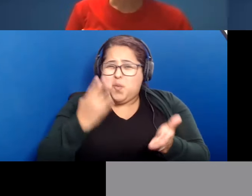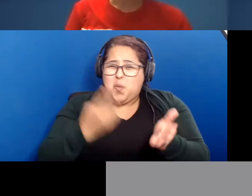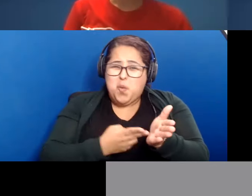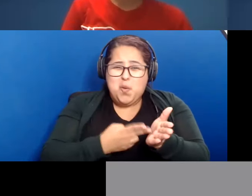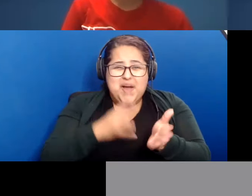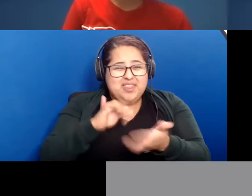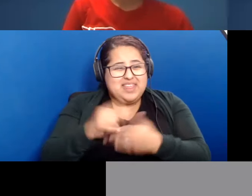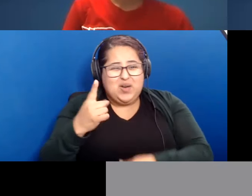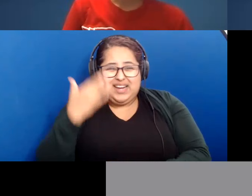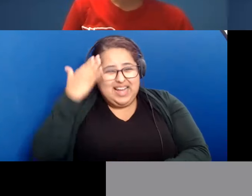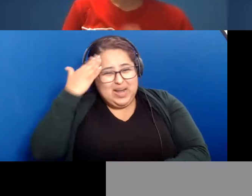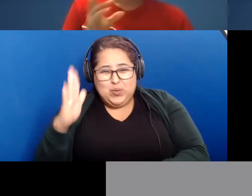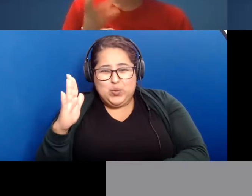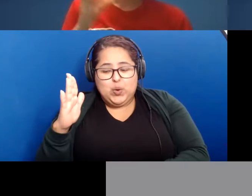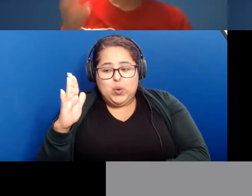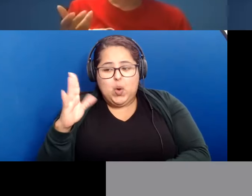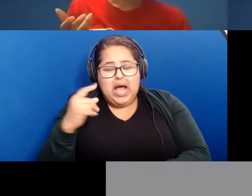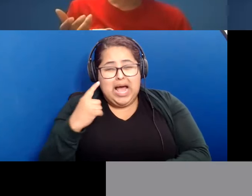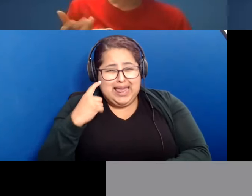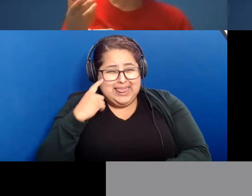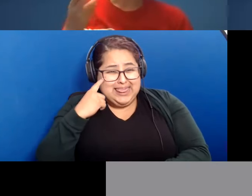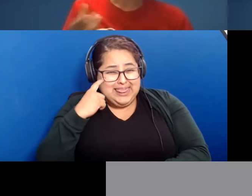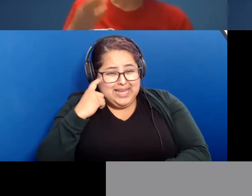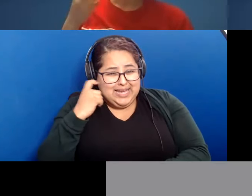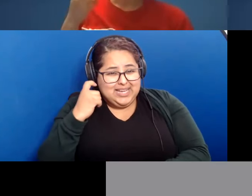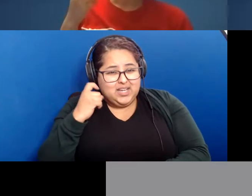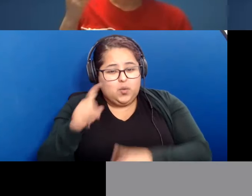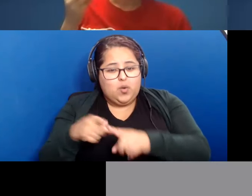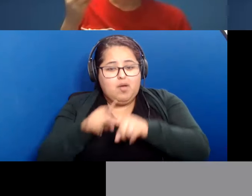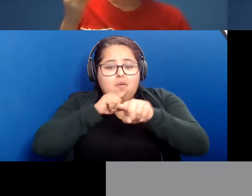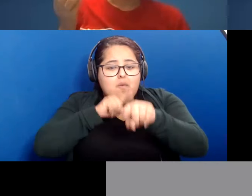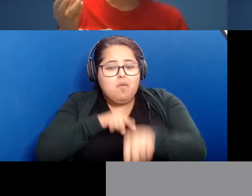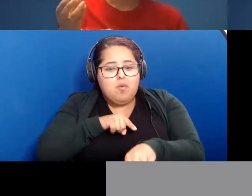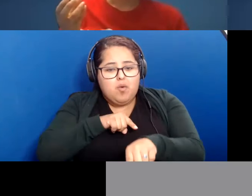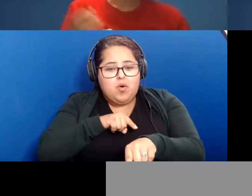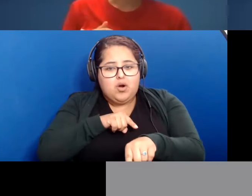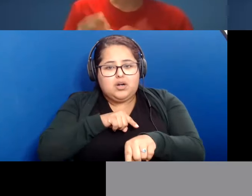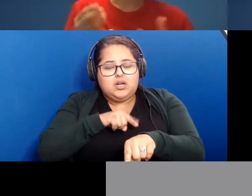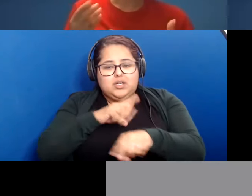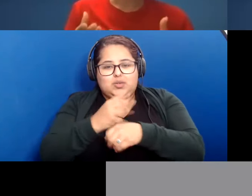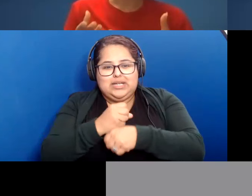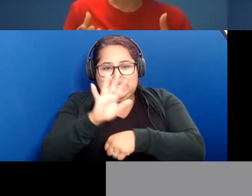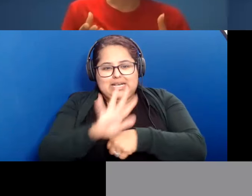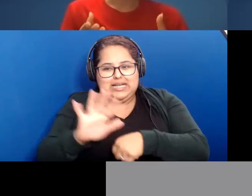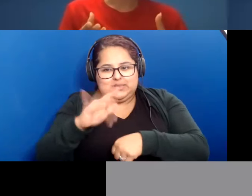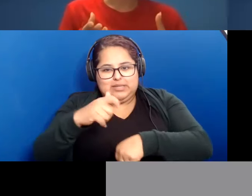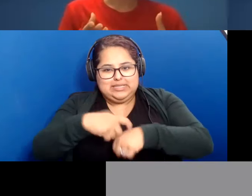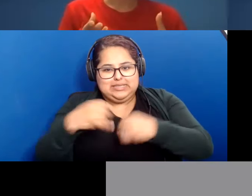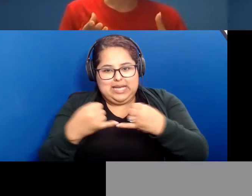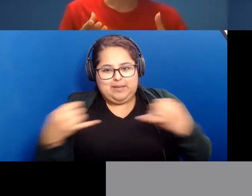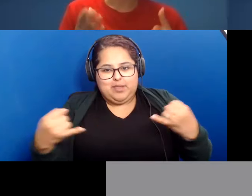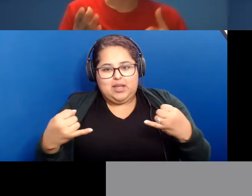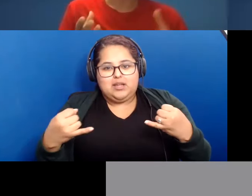know. I think when you order it, it will give you an estimated timeline. I think it's just going to depend on